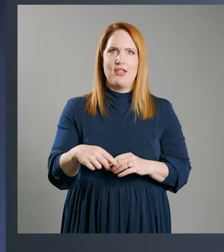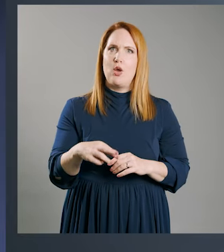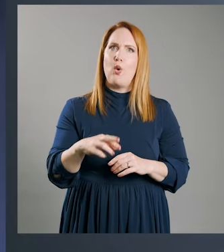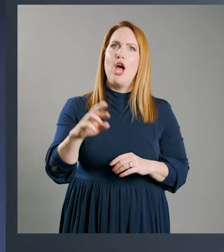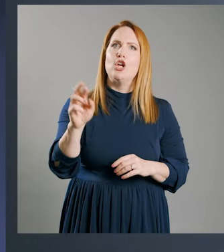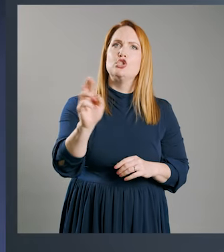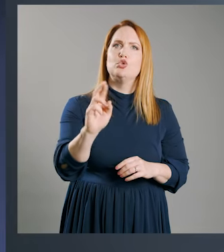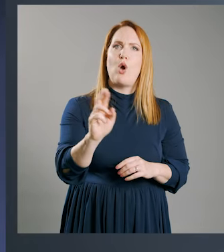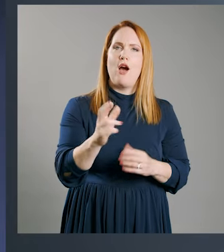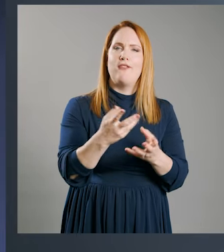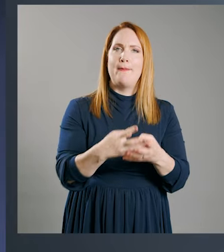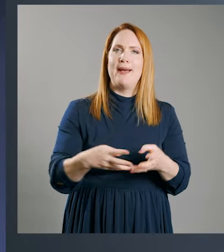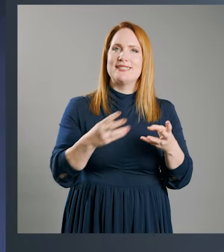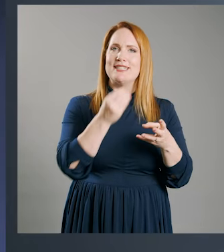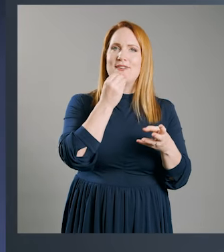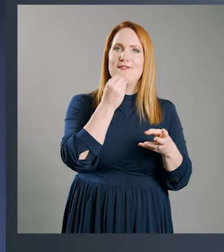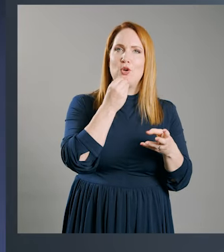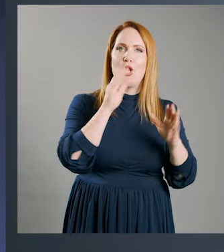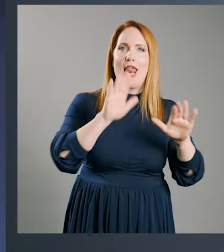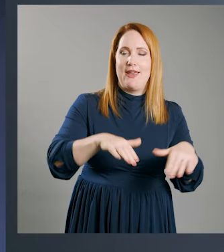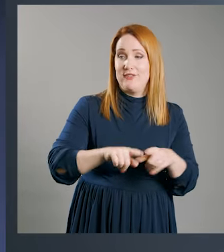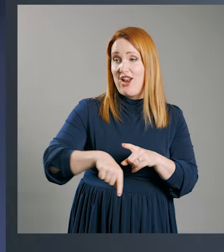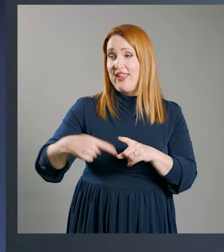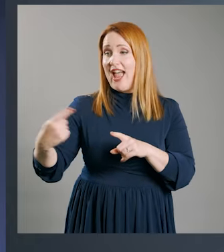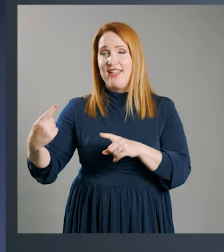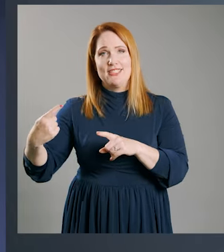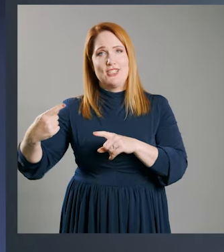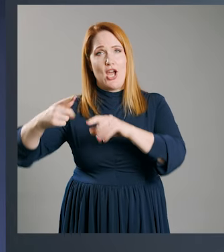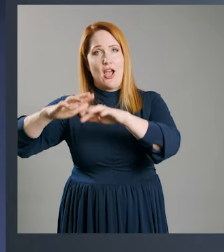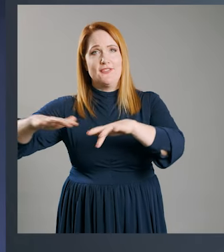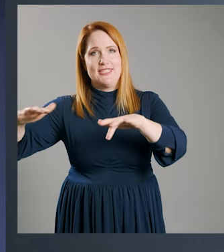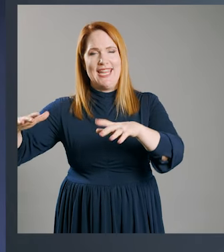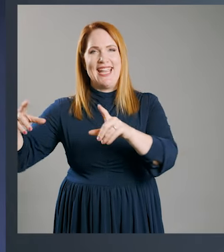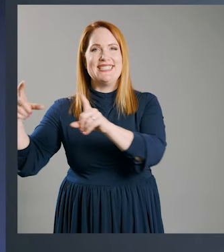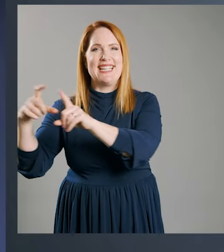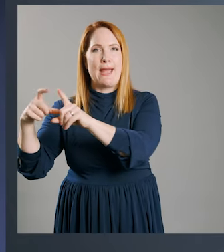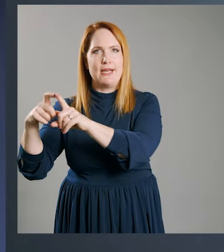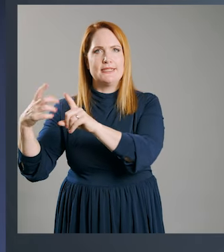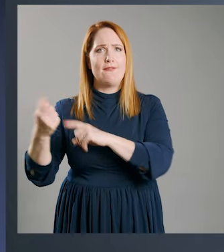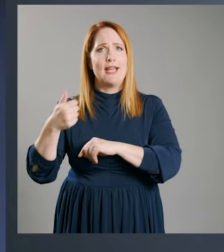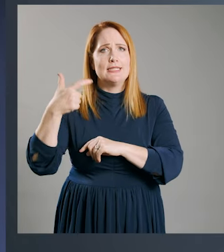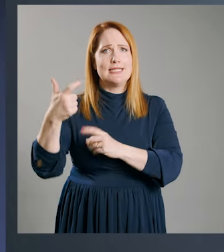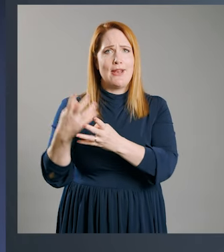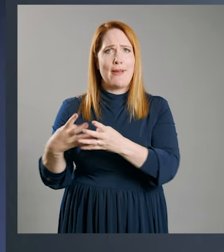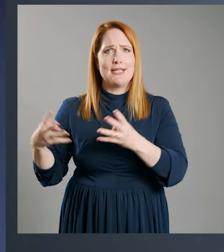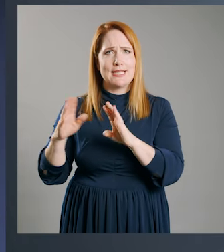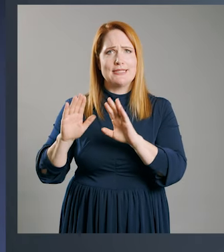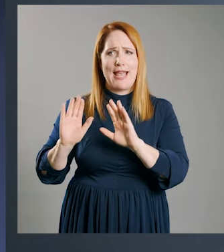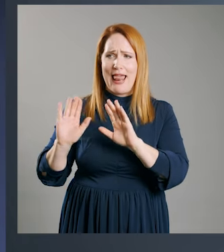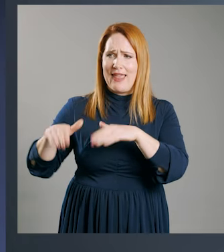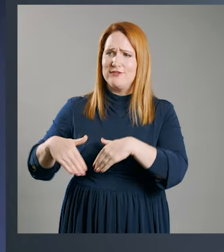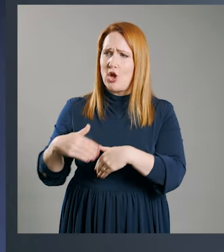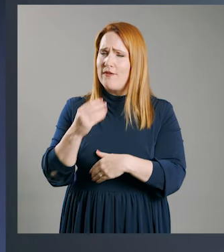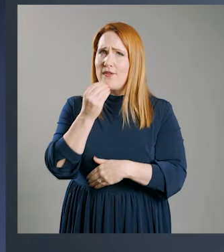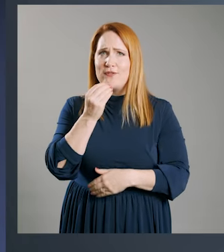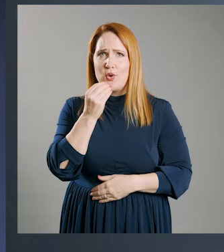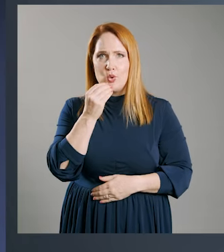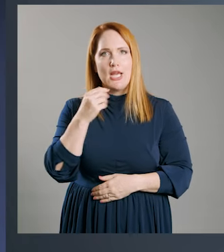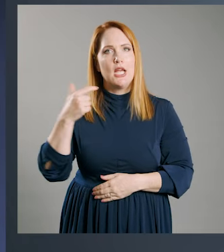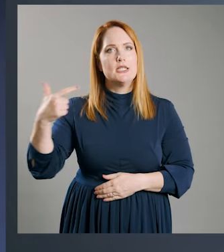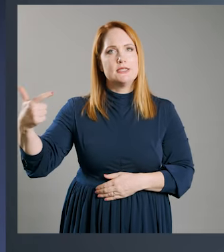12 tribes of Israel. And when he fed the 4,000, it was on the other side of the Sea of Galilee in Decapolis. And there were 7 baskets of